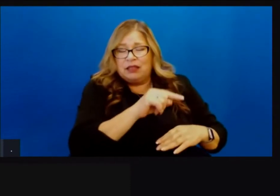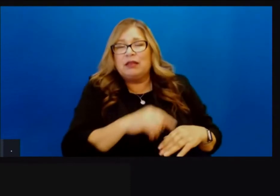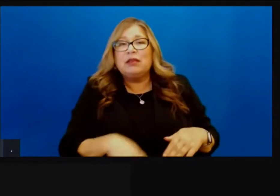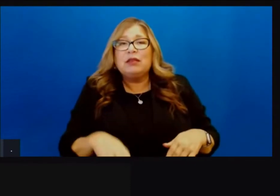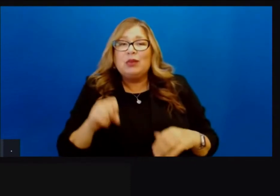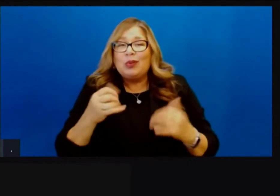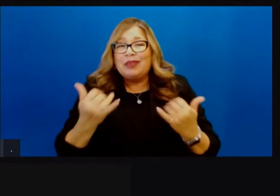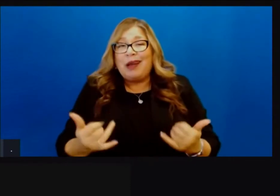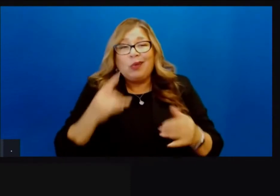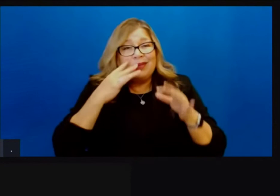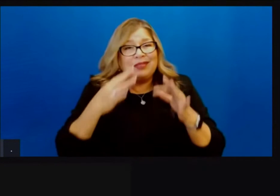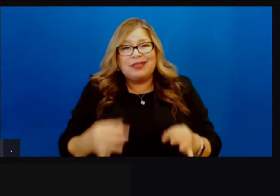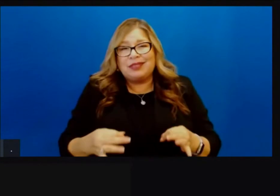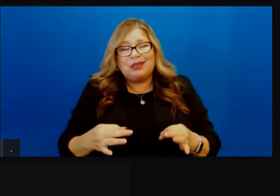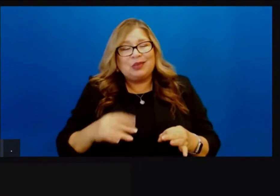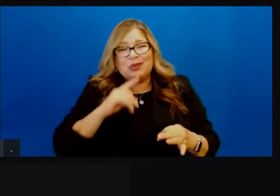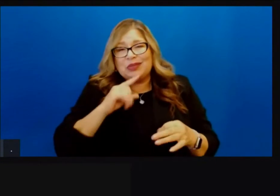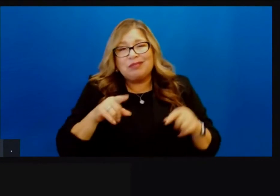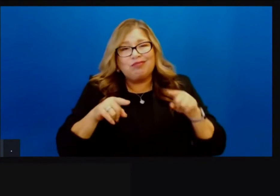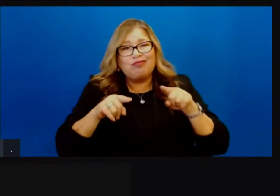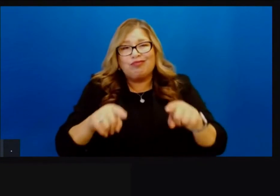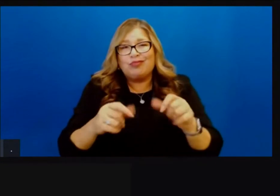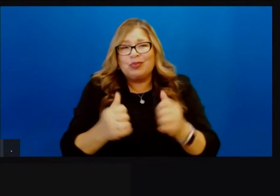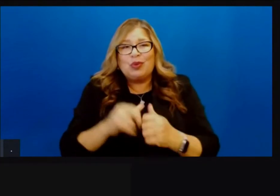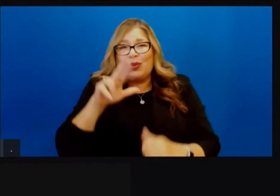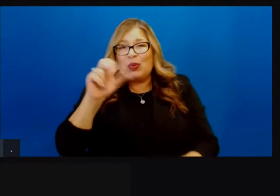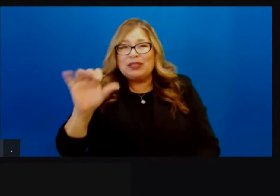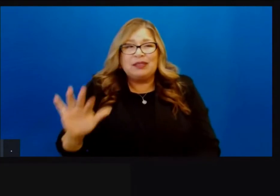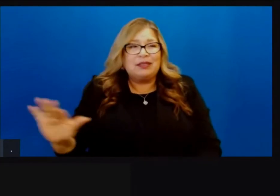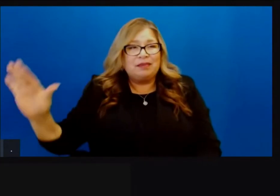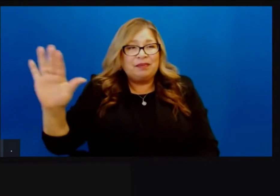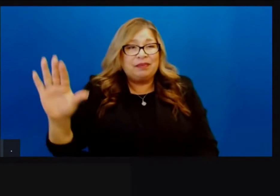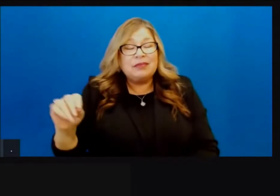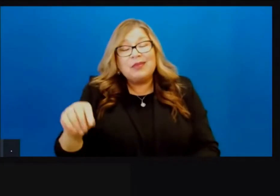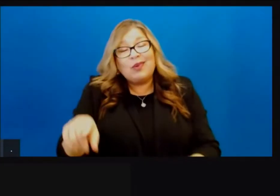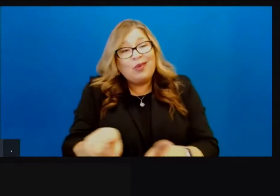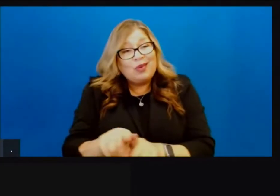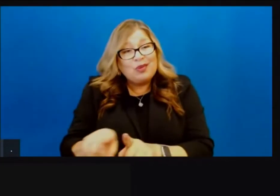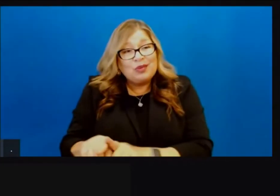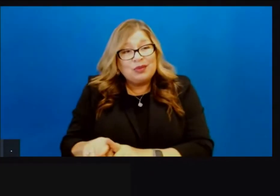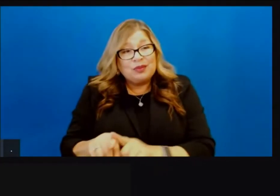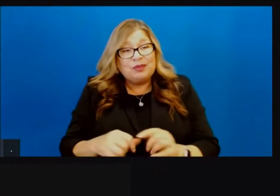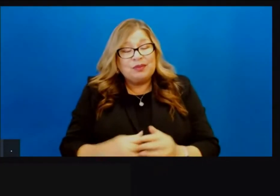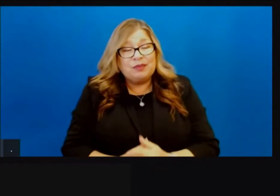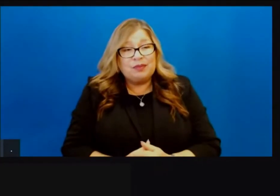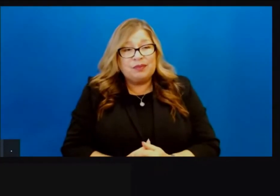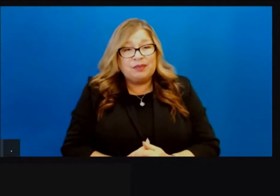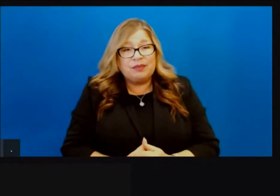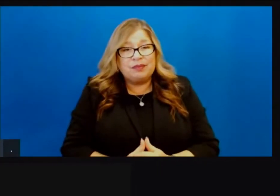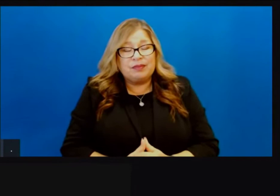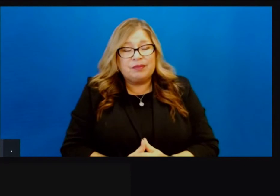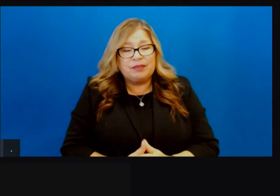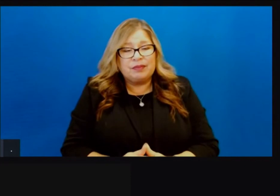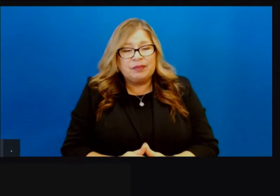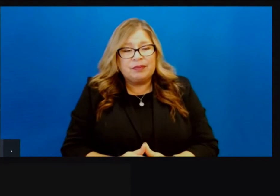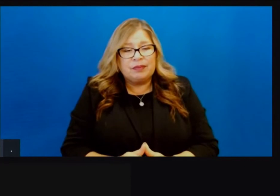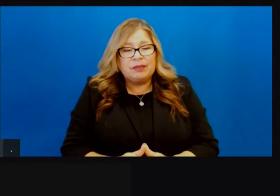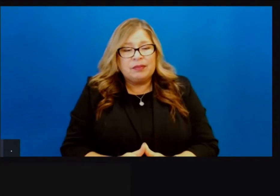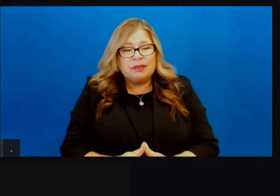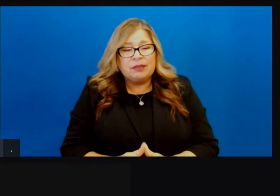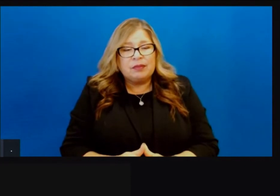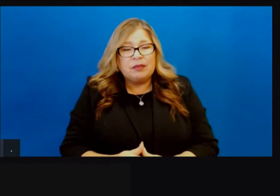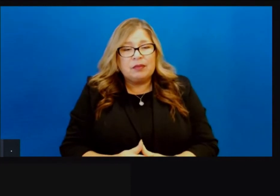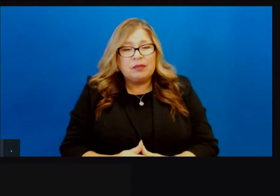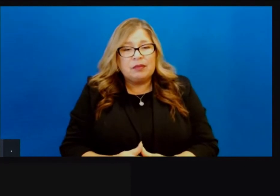is something happening across the nation, and the reality that sort of tracking vaccination